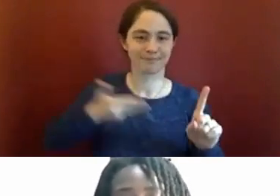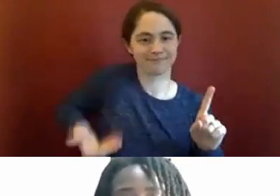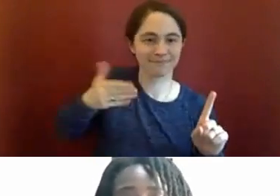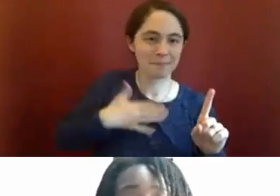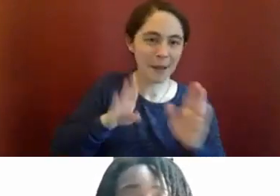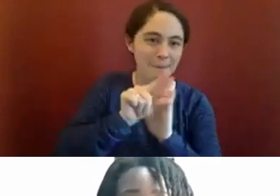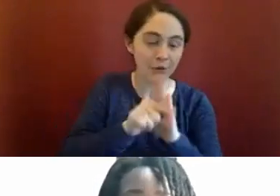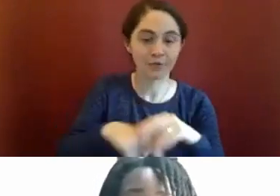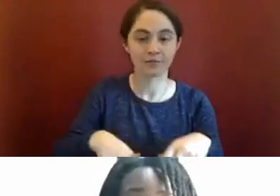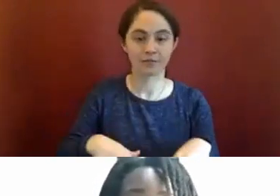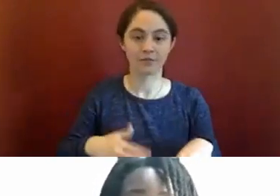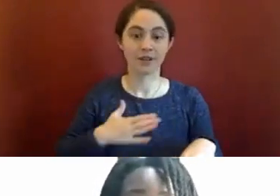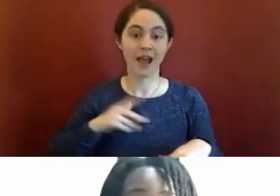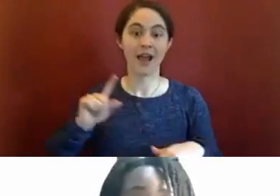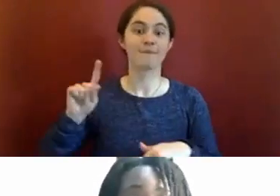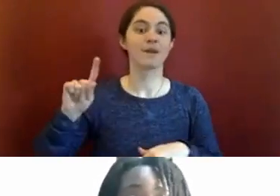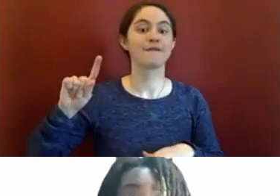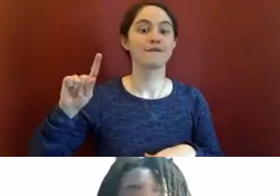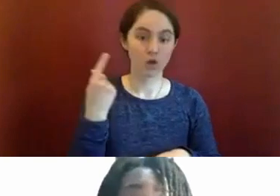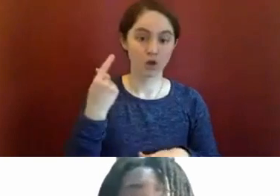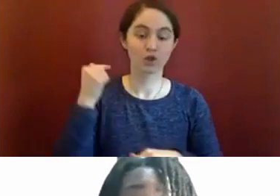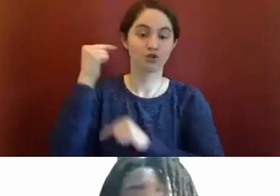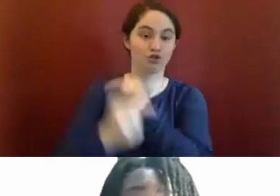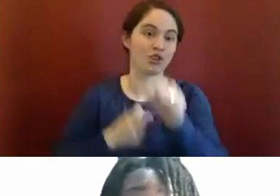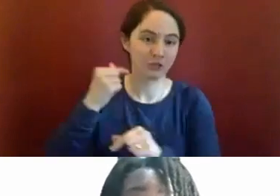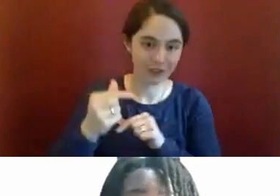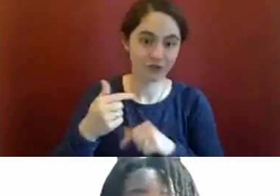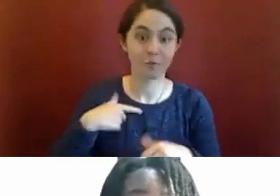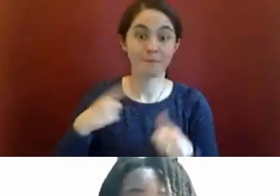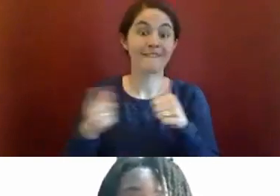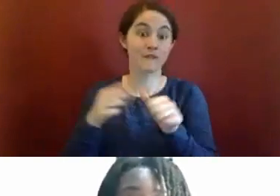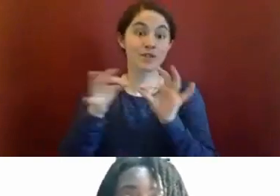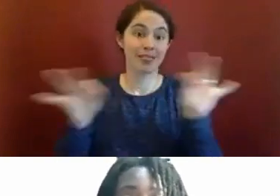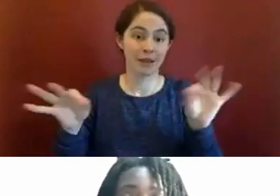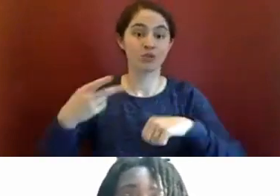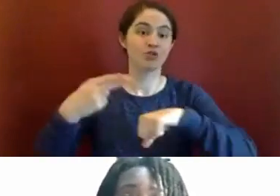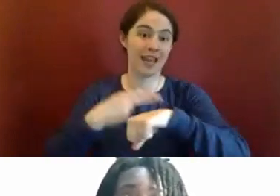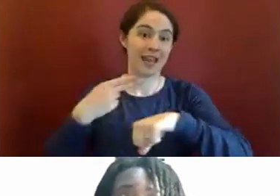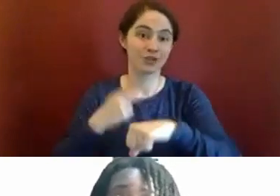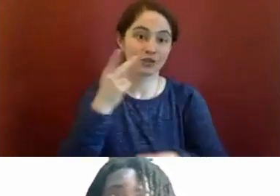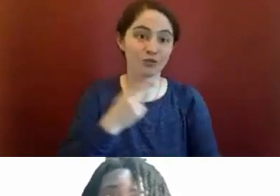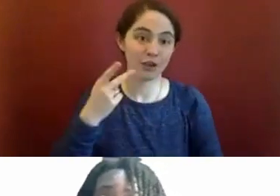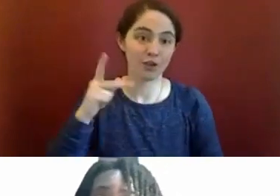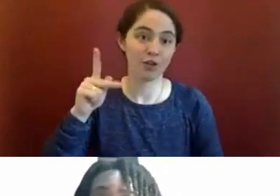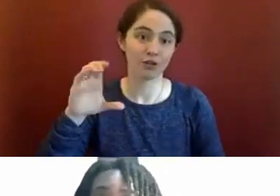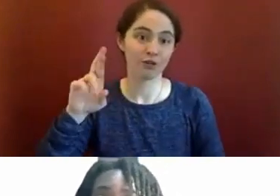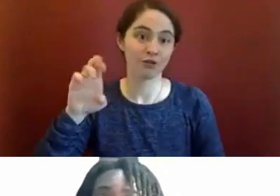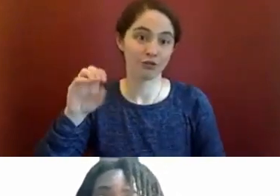my parents, I'm a first generation college student. My first language was Haitian Creole. So my English,